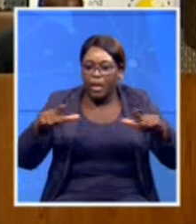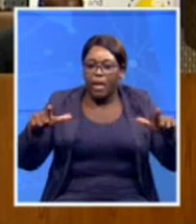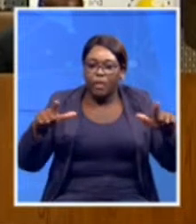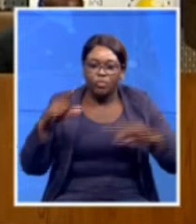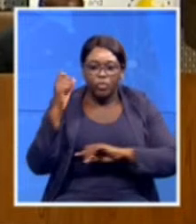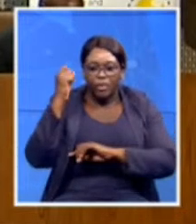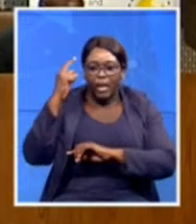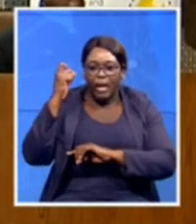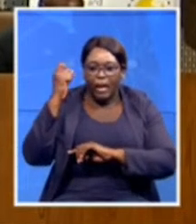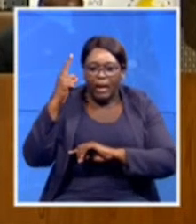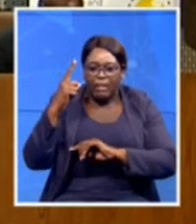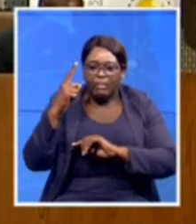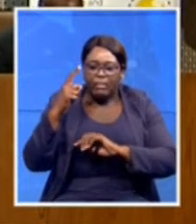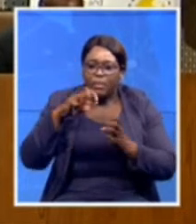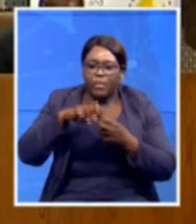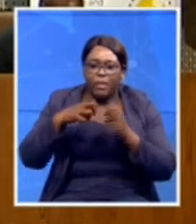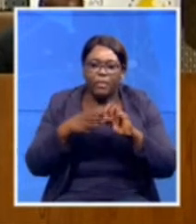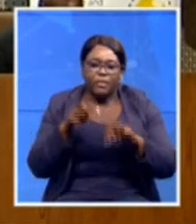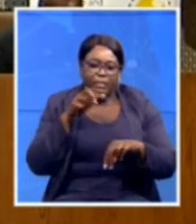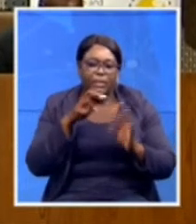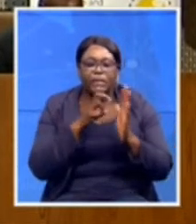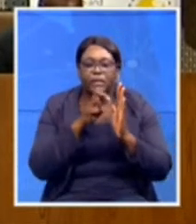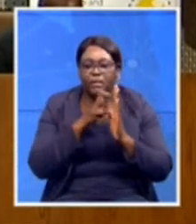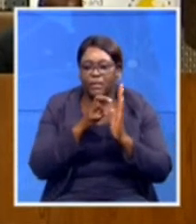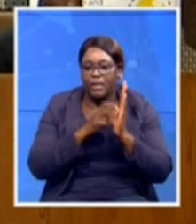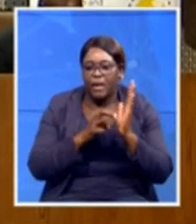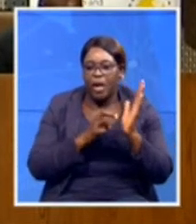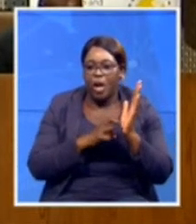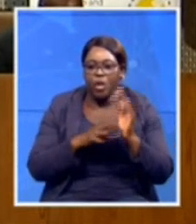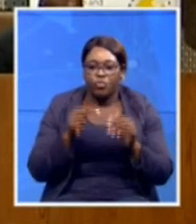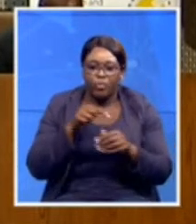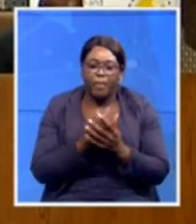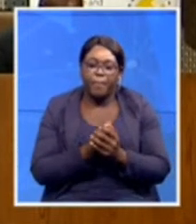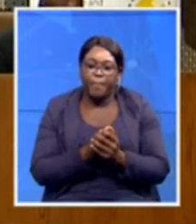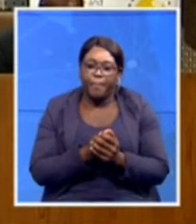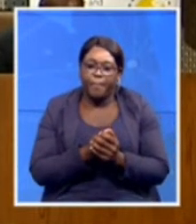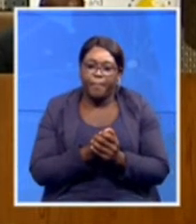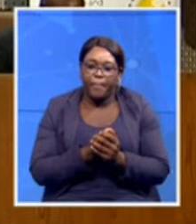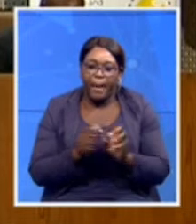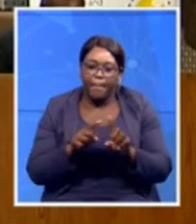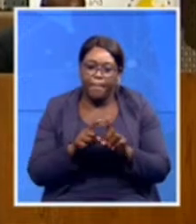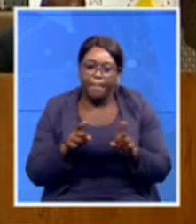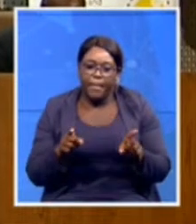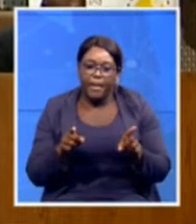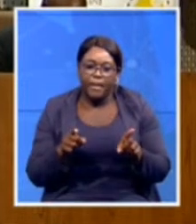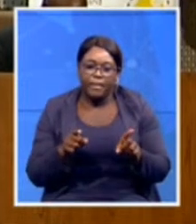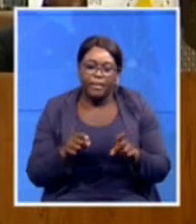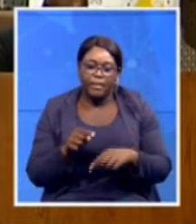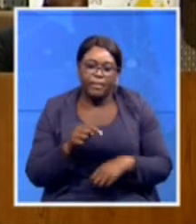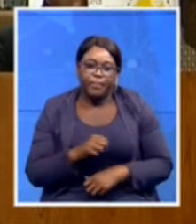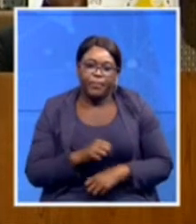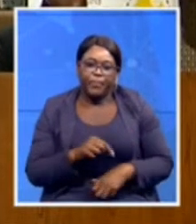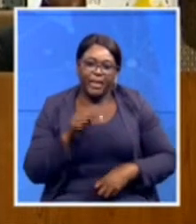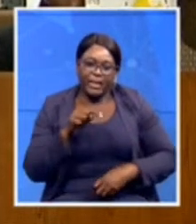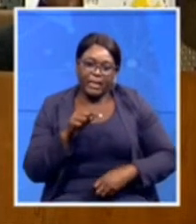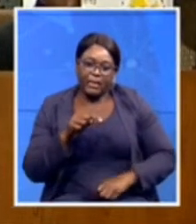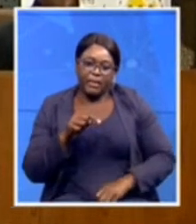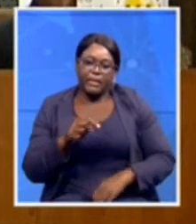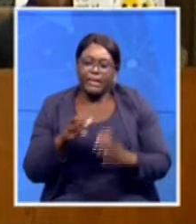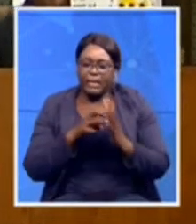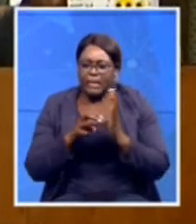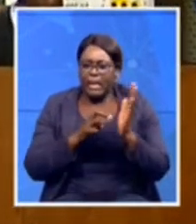act on them. But this act, as you will see, has really